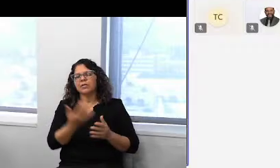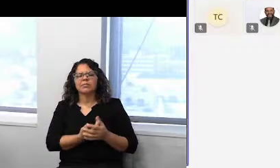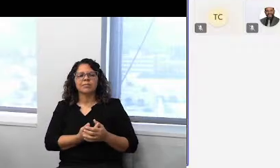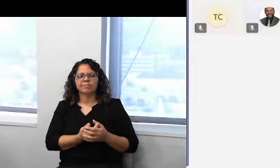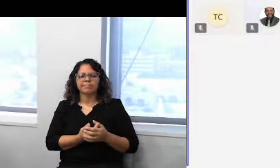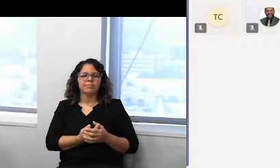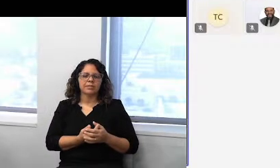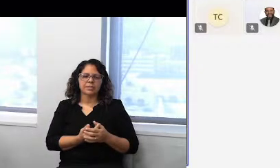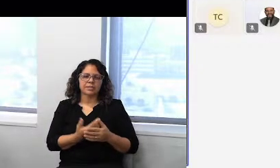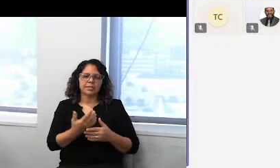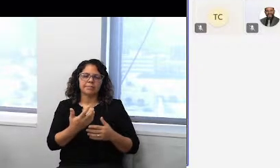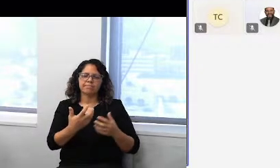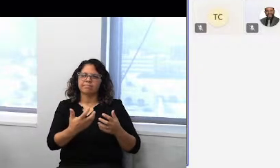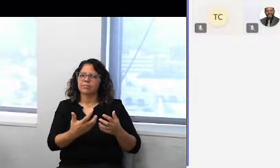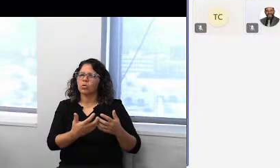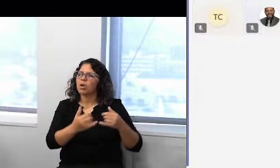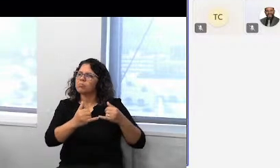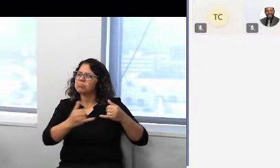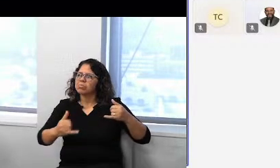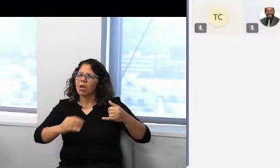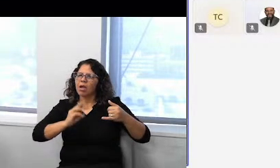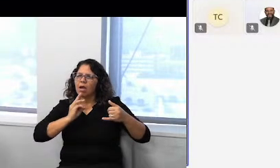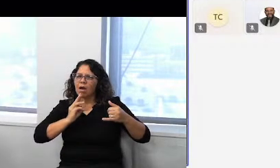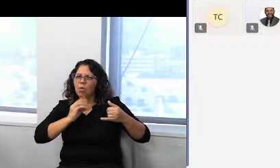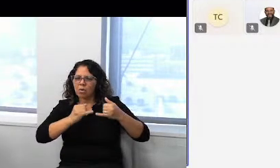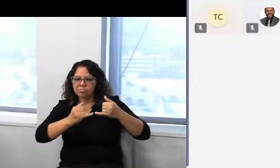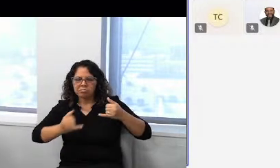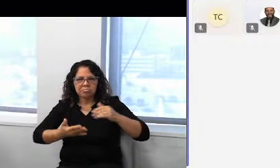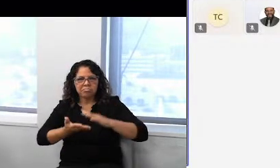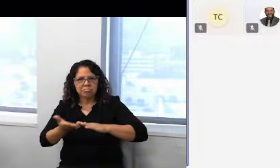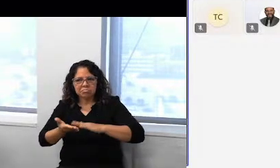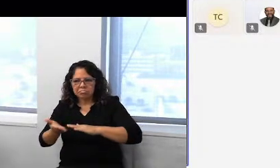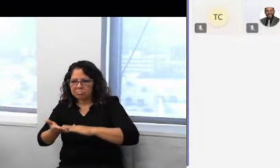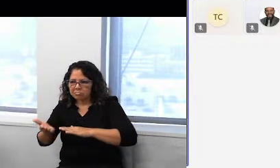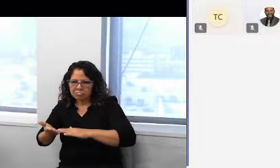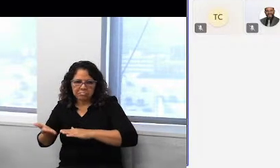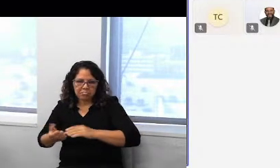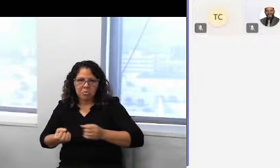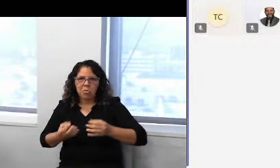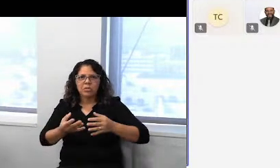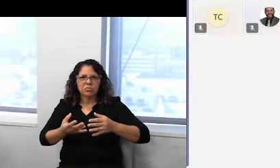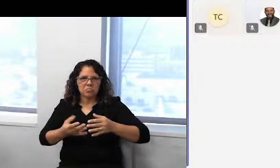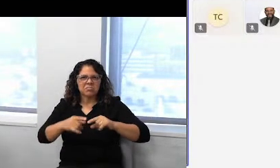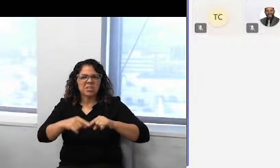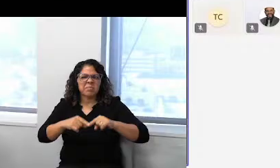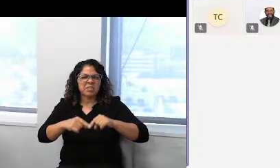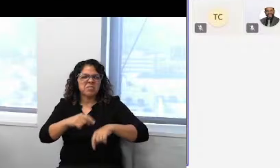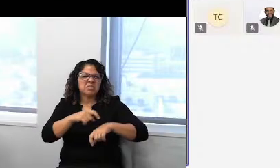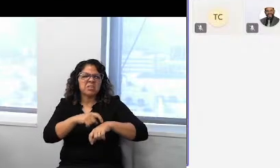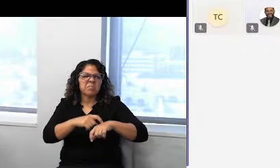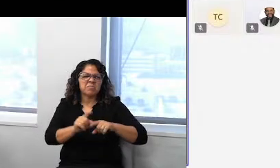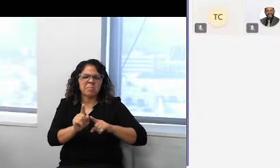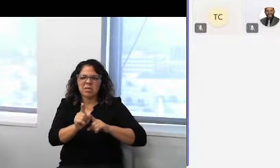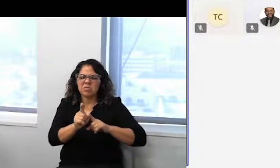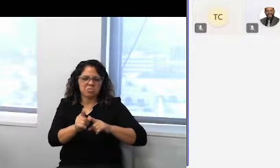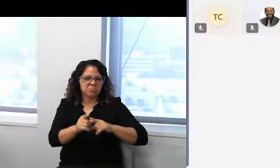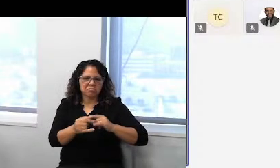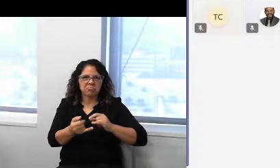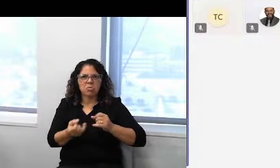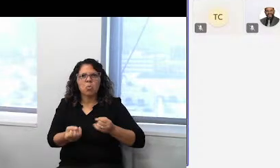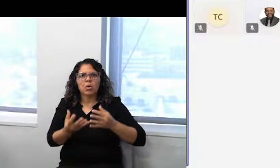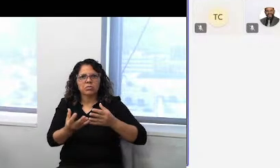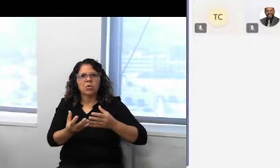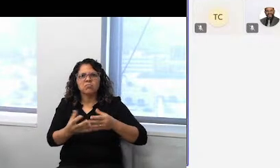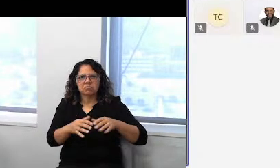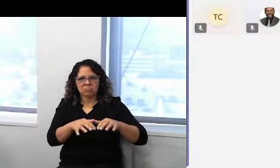it as much as we need to per minute, right? That's pretty much what just to conceptualize it for you. When you overbuild capacity,